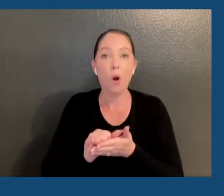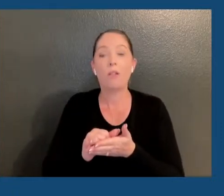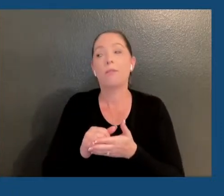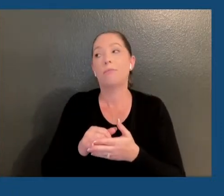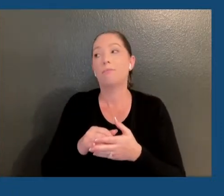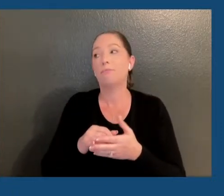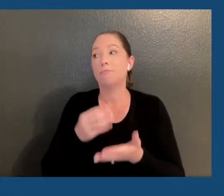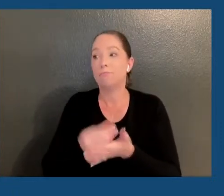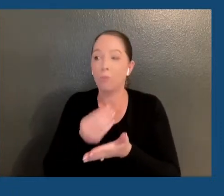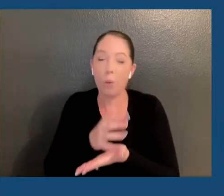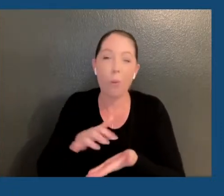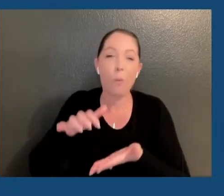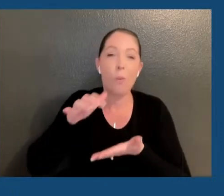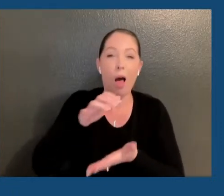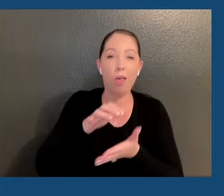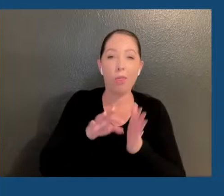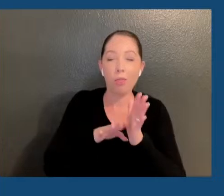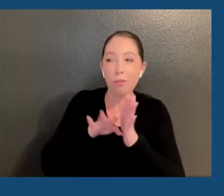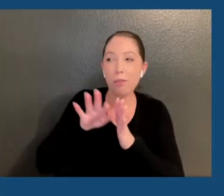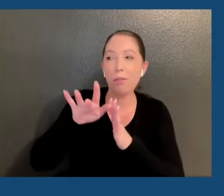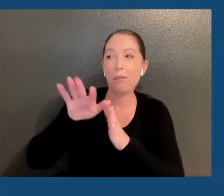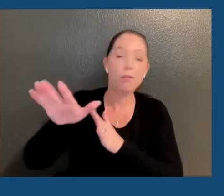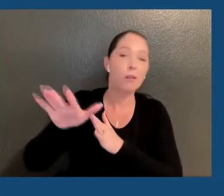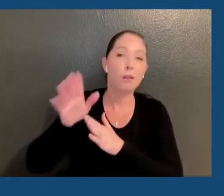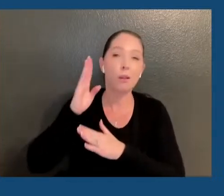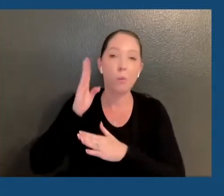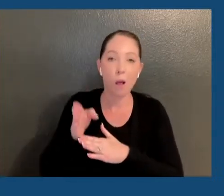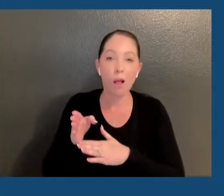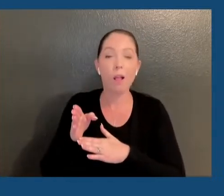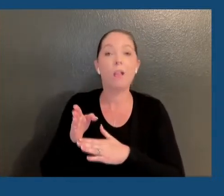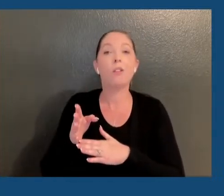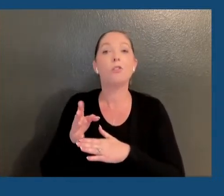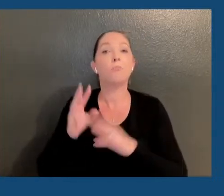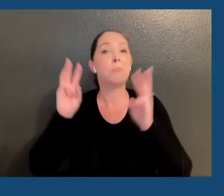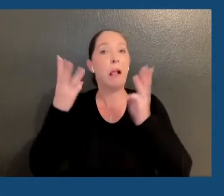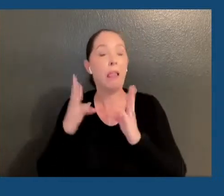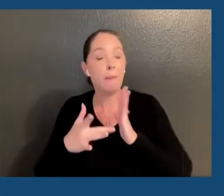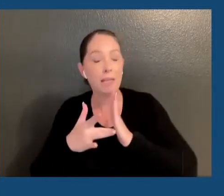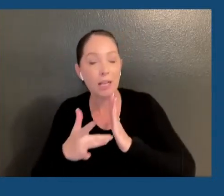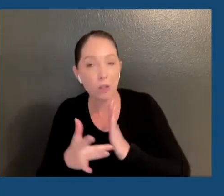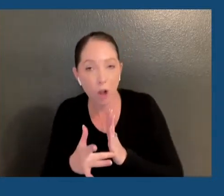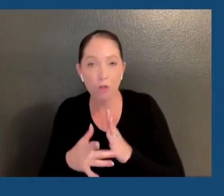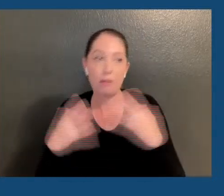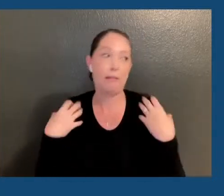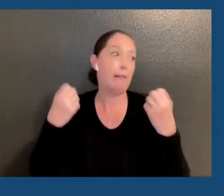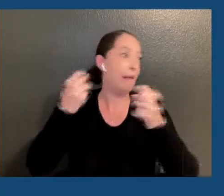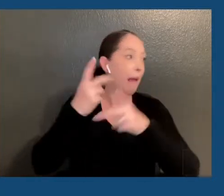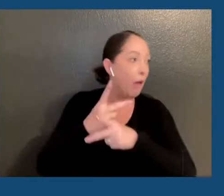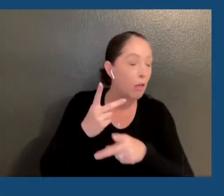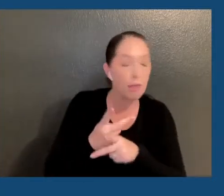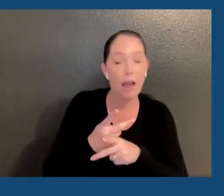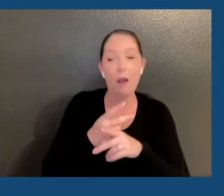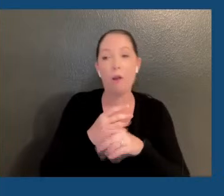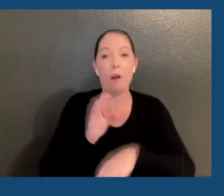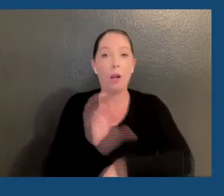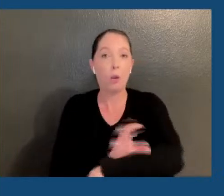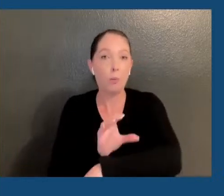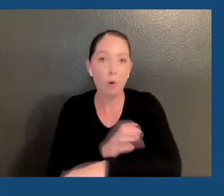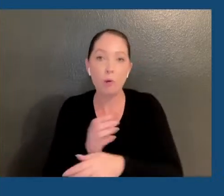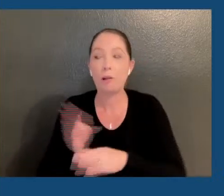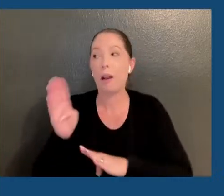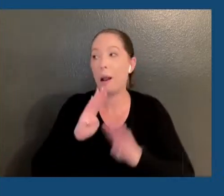growing in advanced manufacturing and sustainable climate technology, in healthcare and computing, in biotech